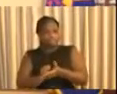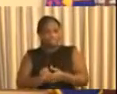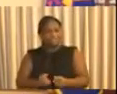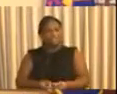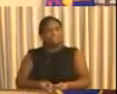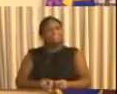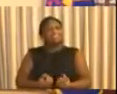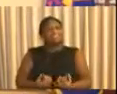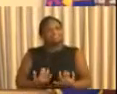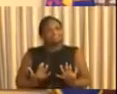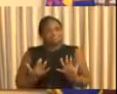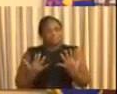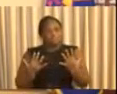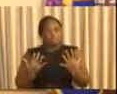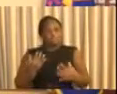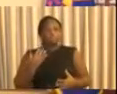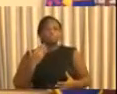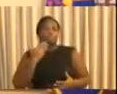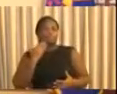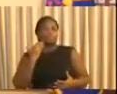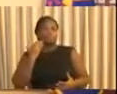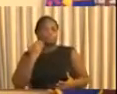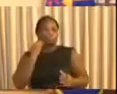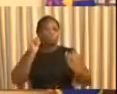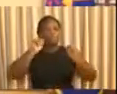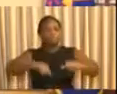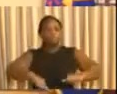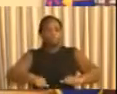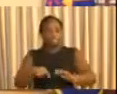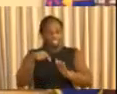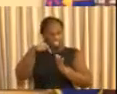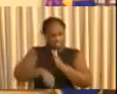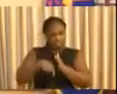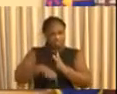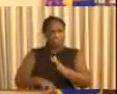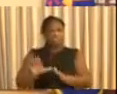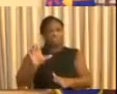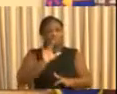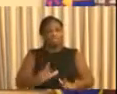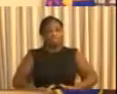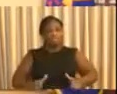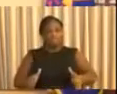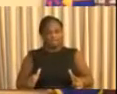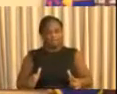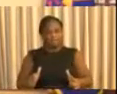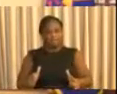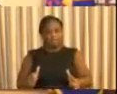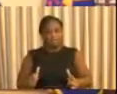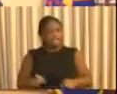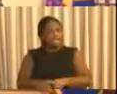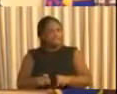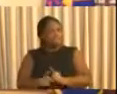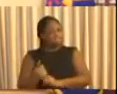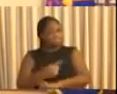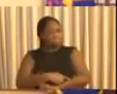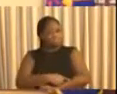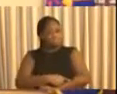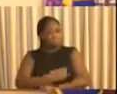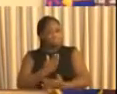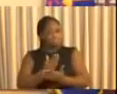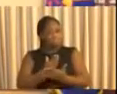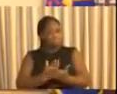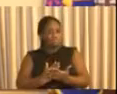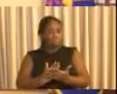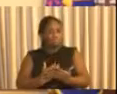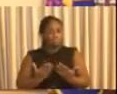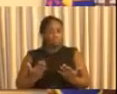the expansion of our domestic capability and deepen our self-reliance. As of today,